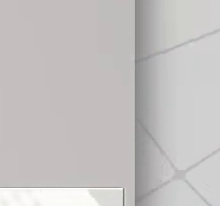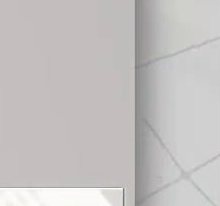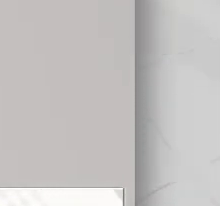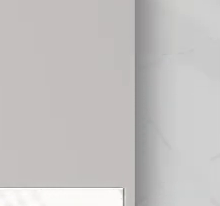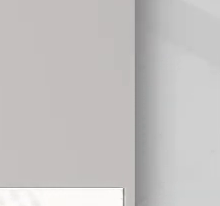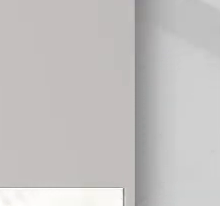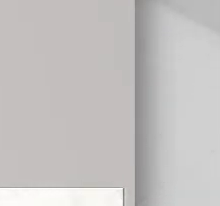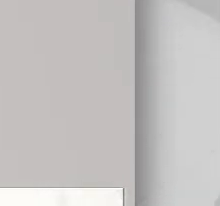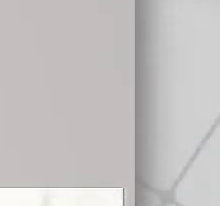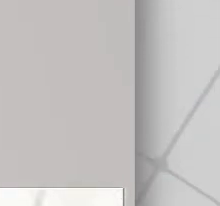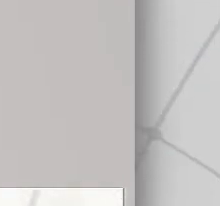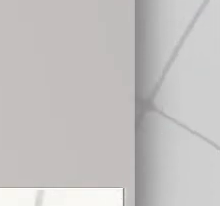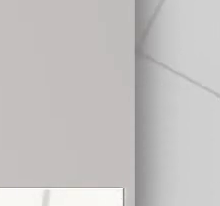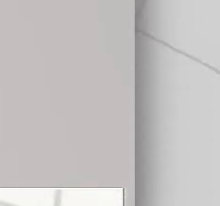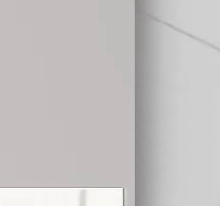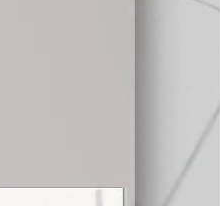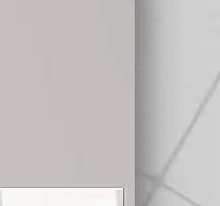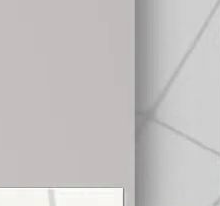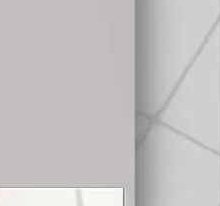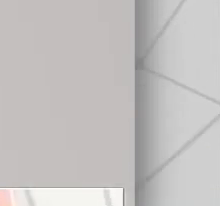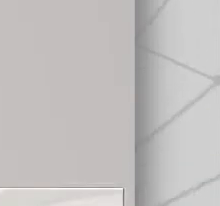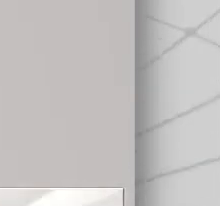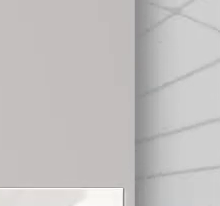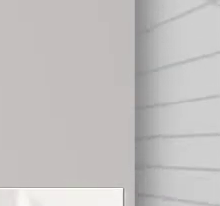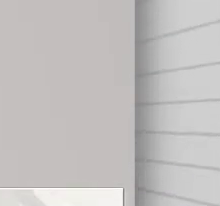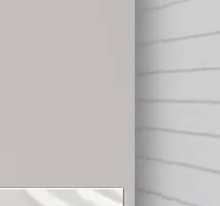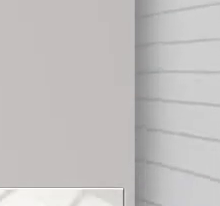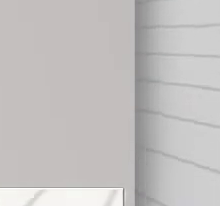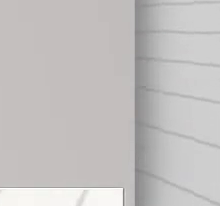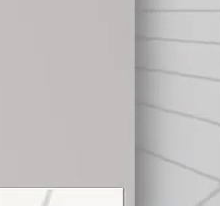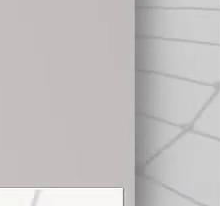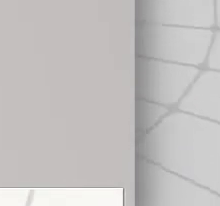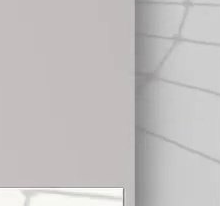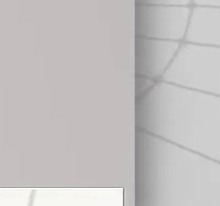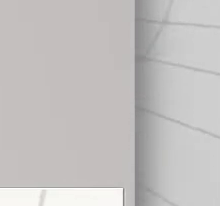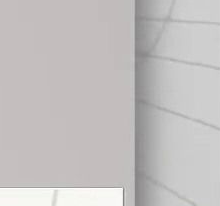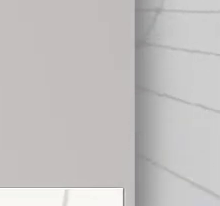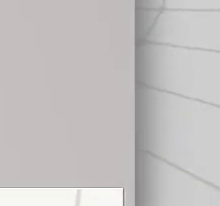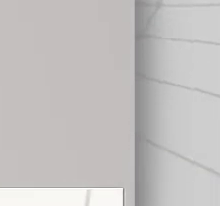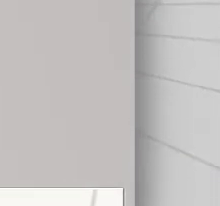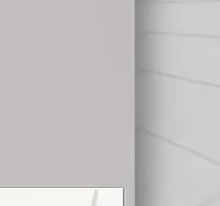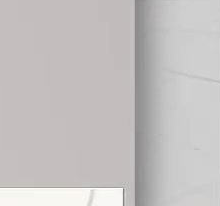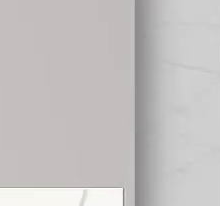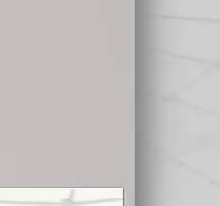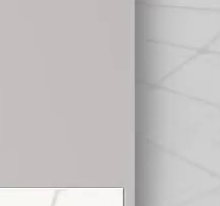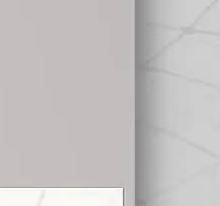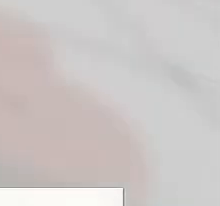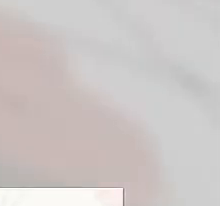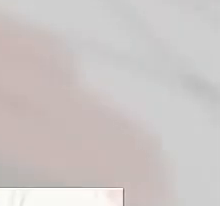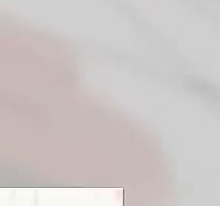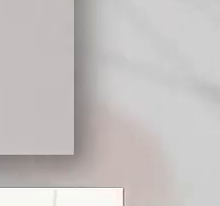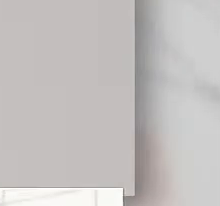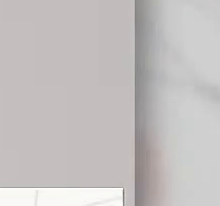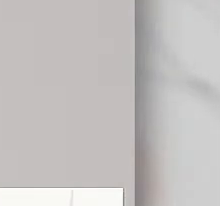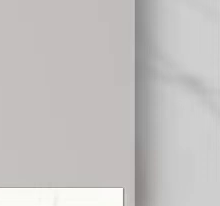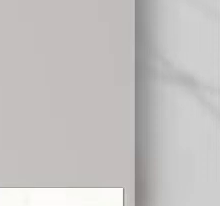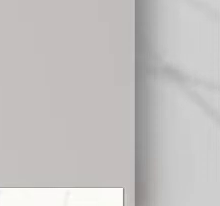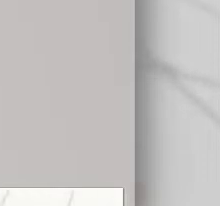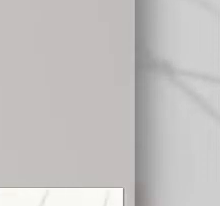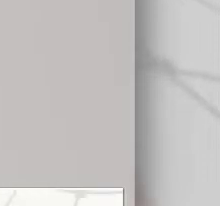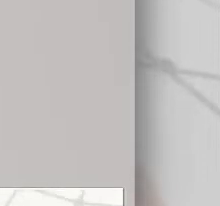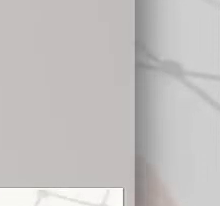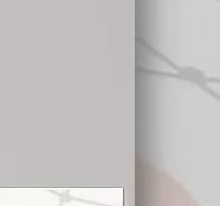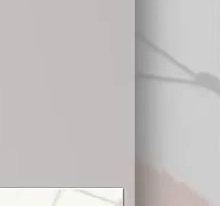guilty or not, the cabinet secretary will be provided with an opportunity to be heard. If